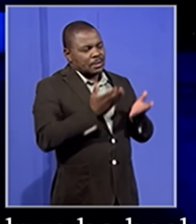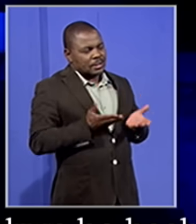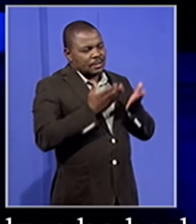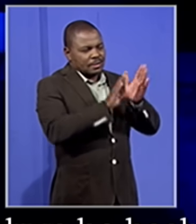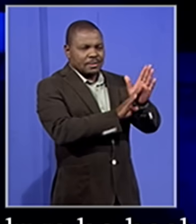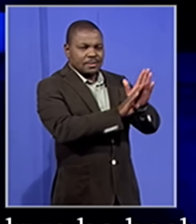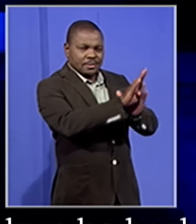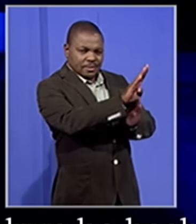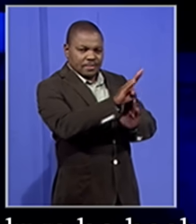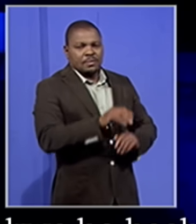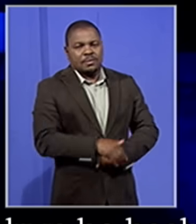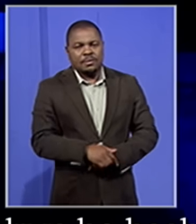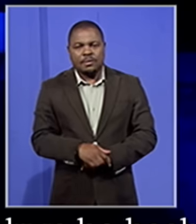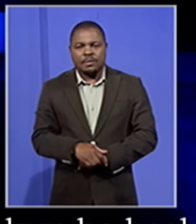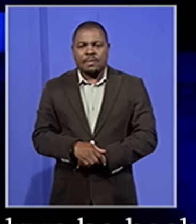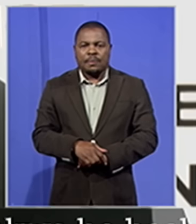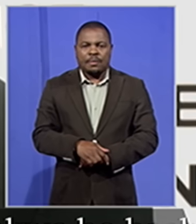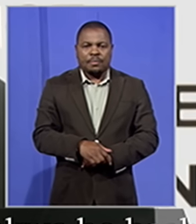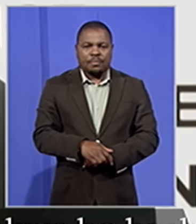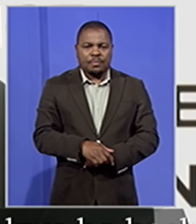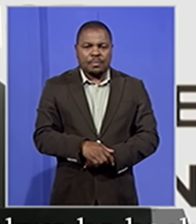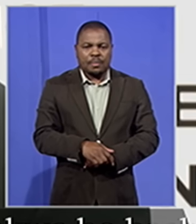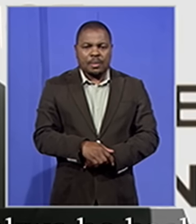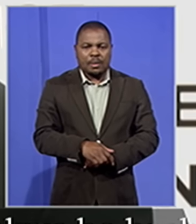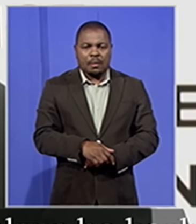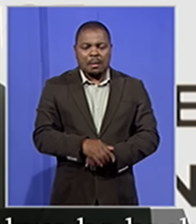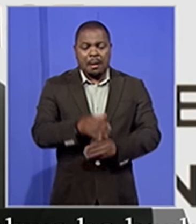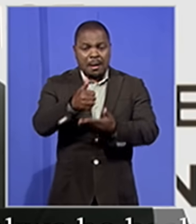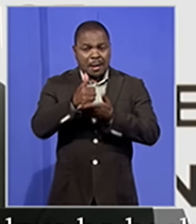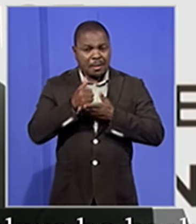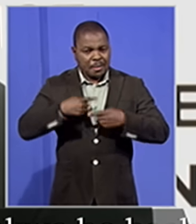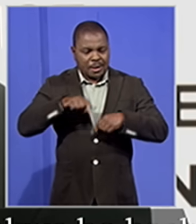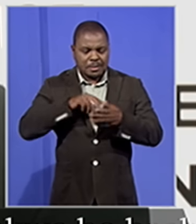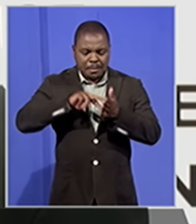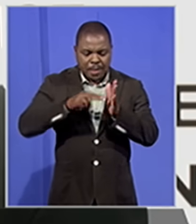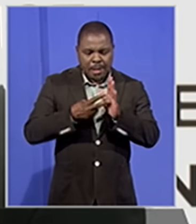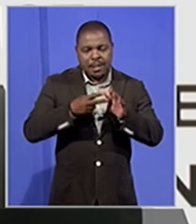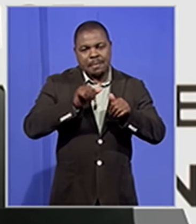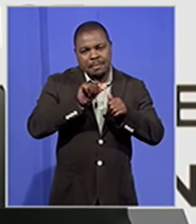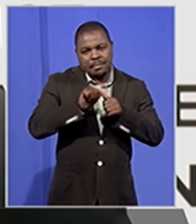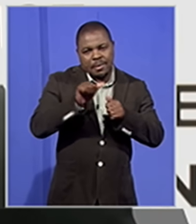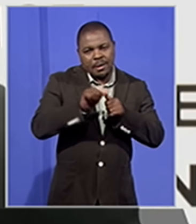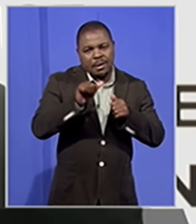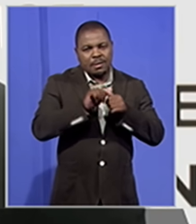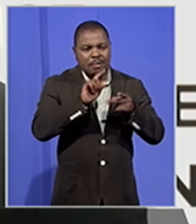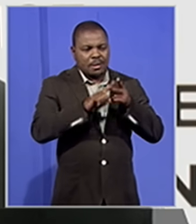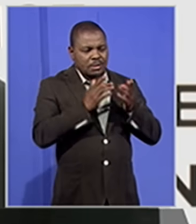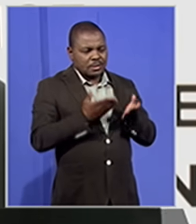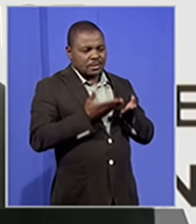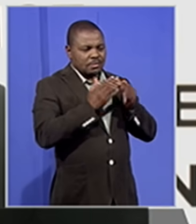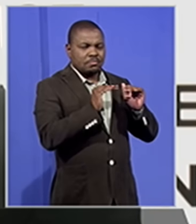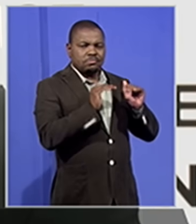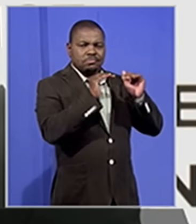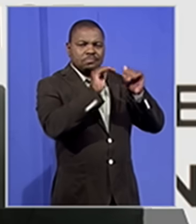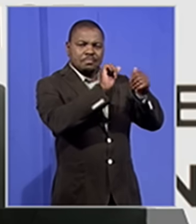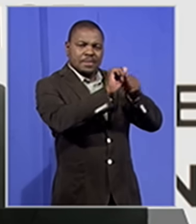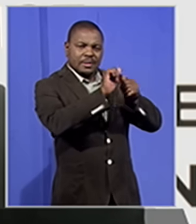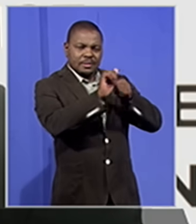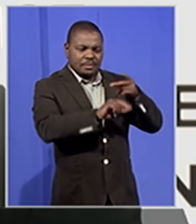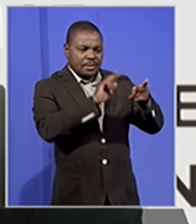To help us in planning better for delivering services, engaging